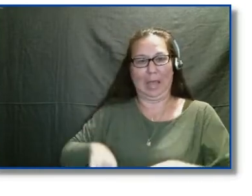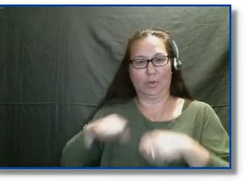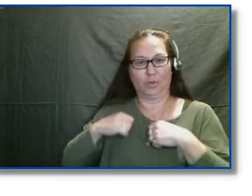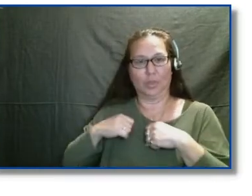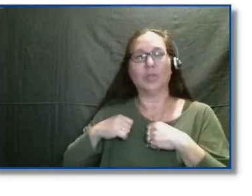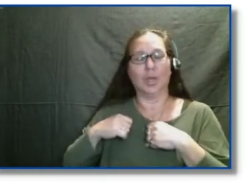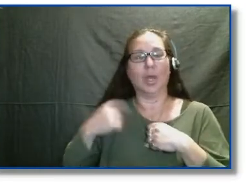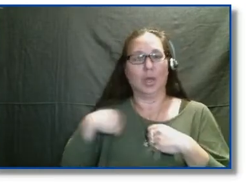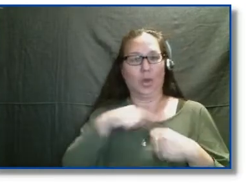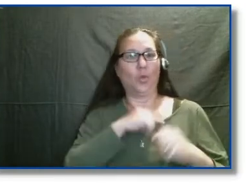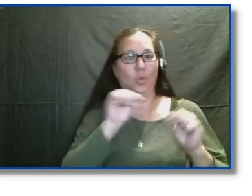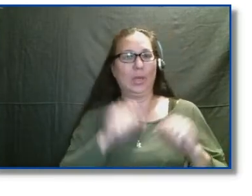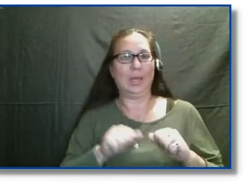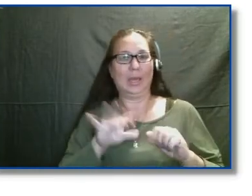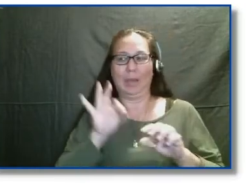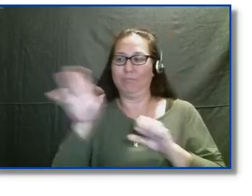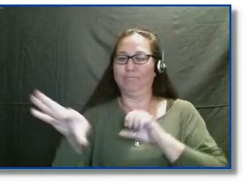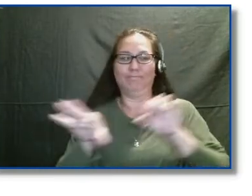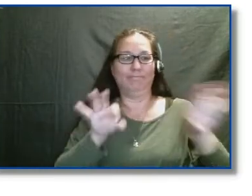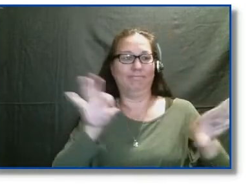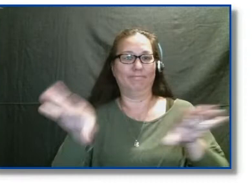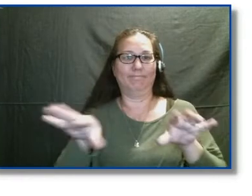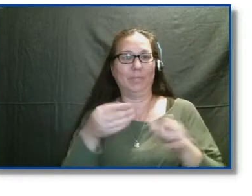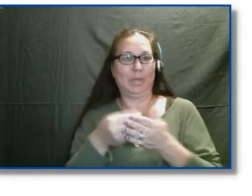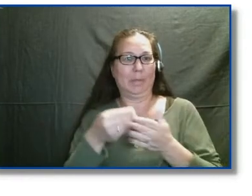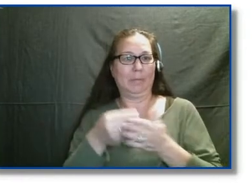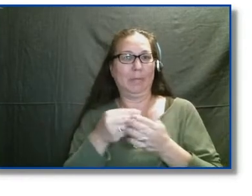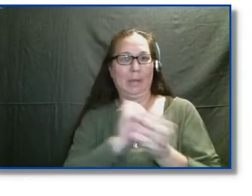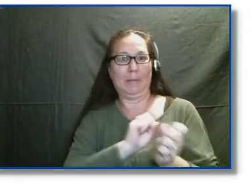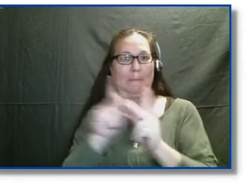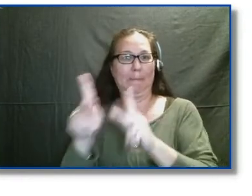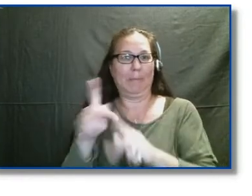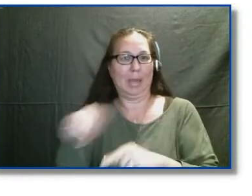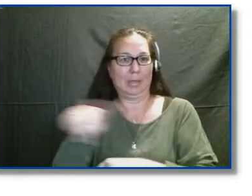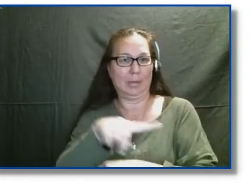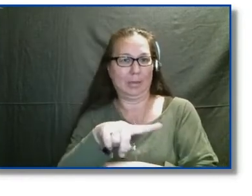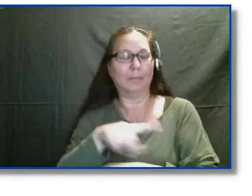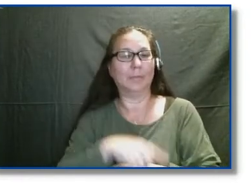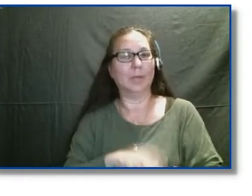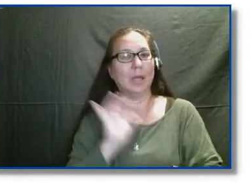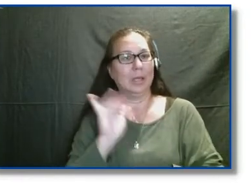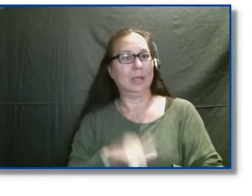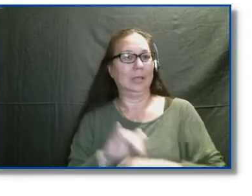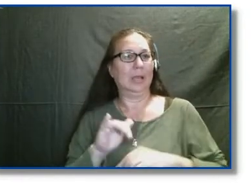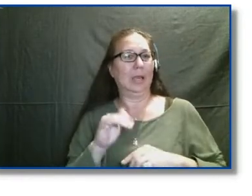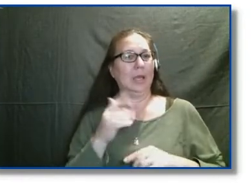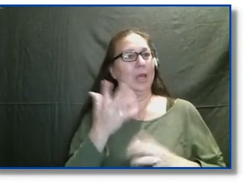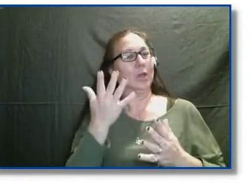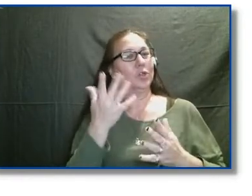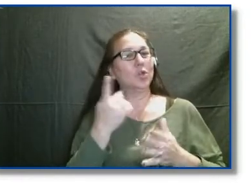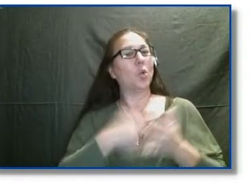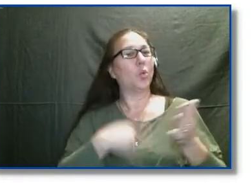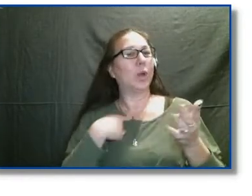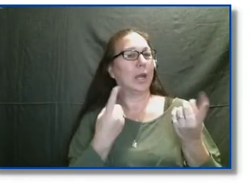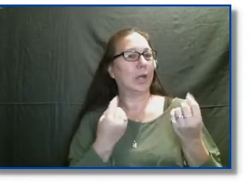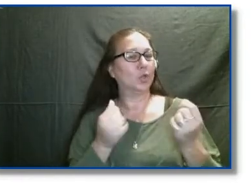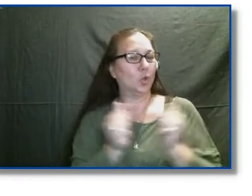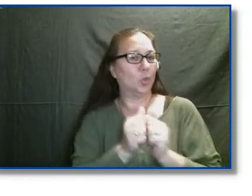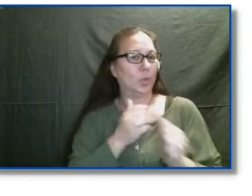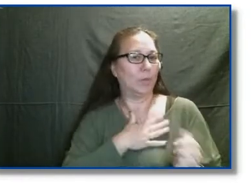redistribute the profits. And that's another thing that I'm interested in my work, how to use new technologies to do